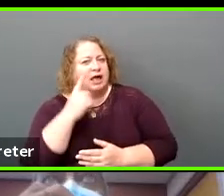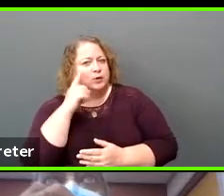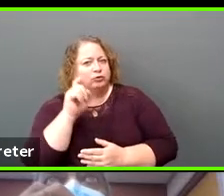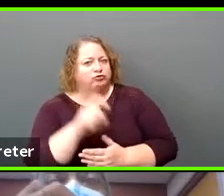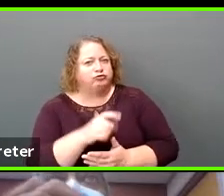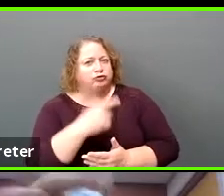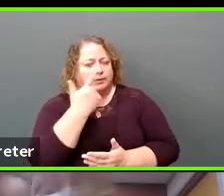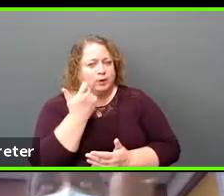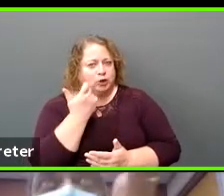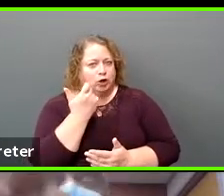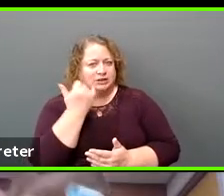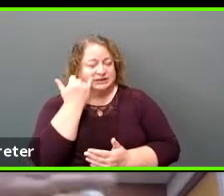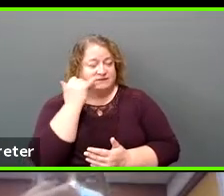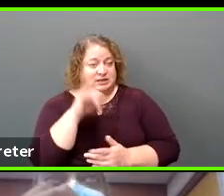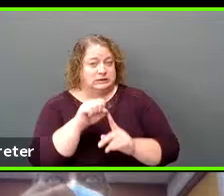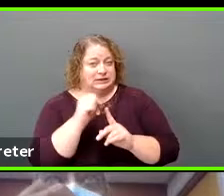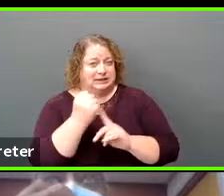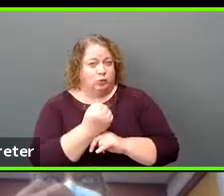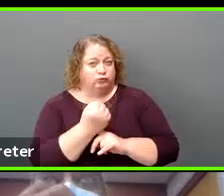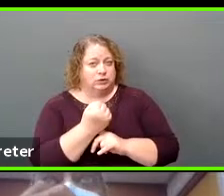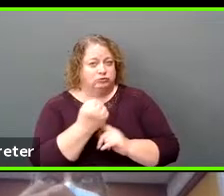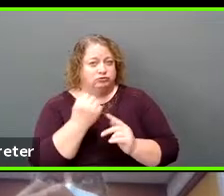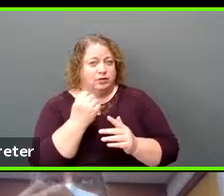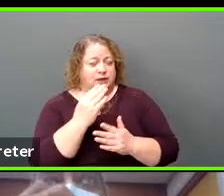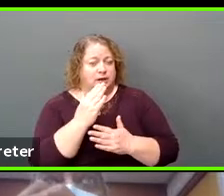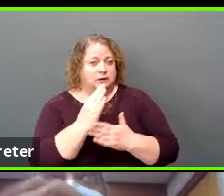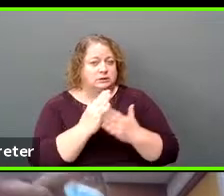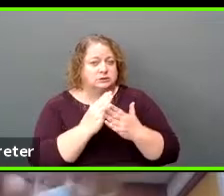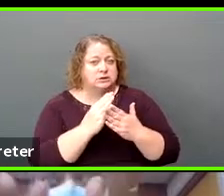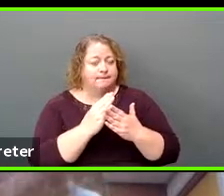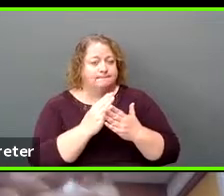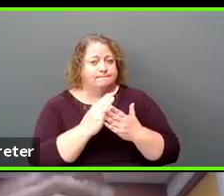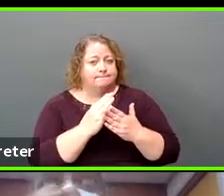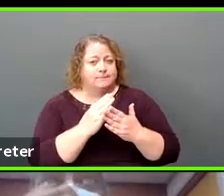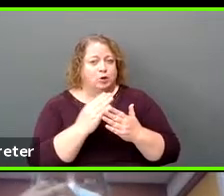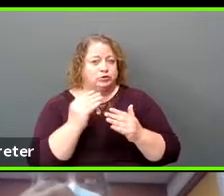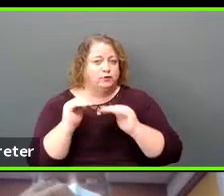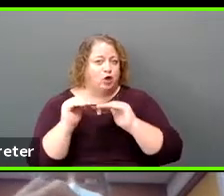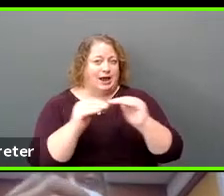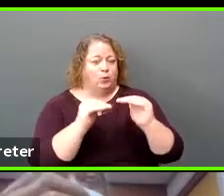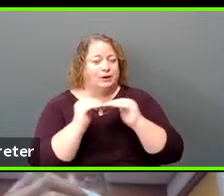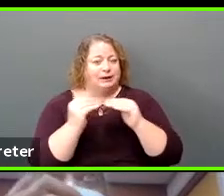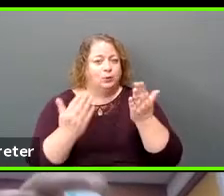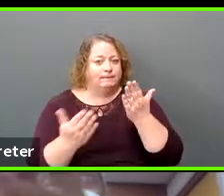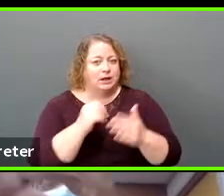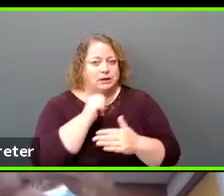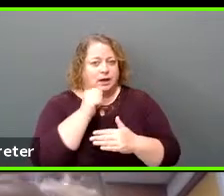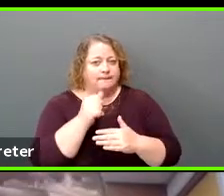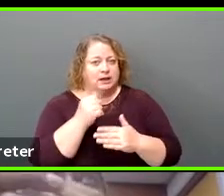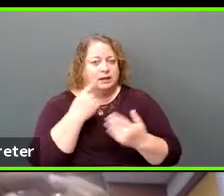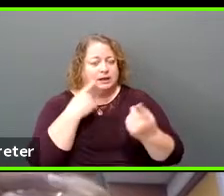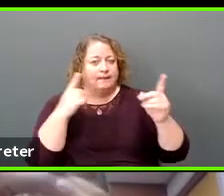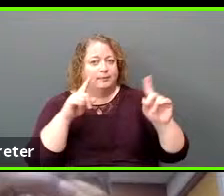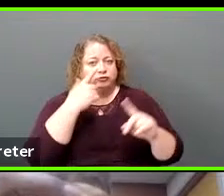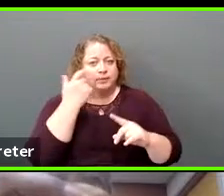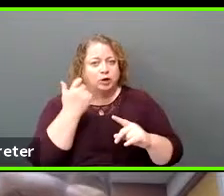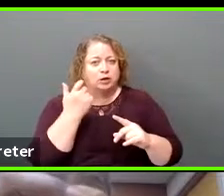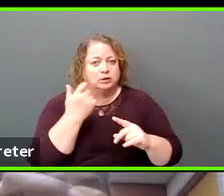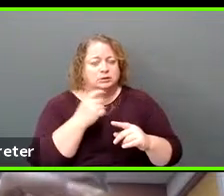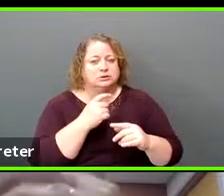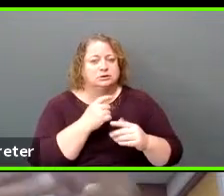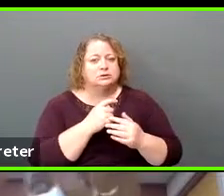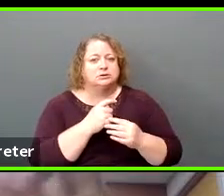we should, because if that's the case, in certain aspects of our equity, we may not be able to accomplish because